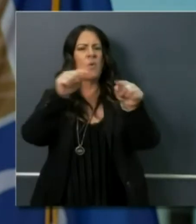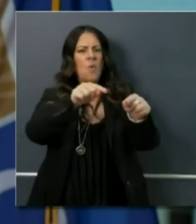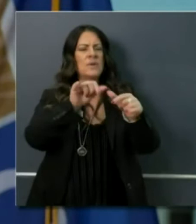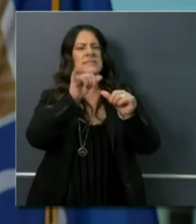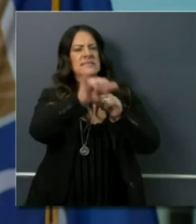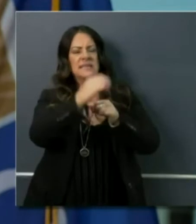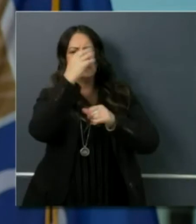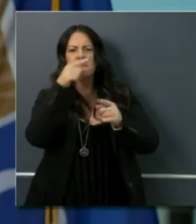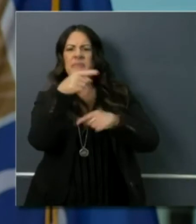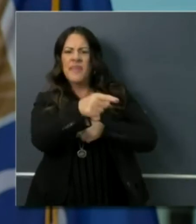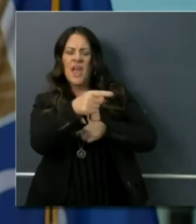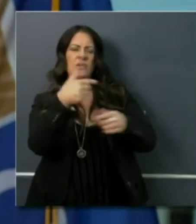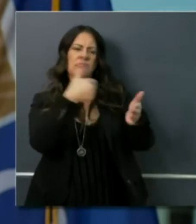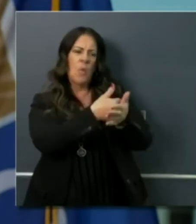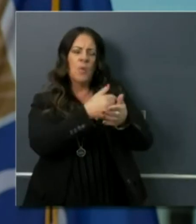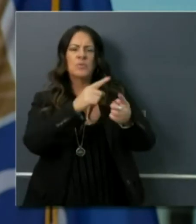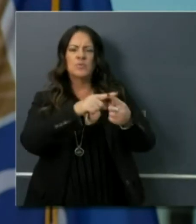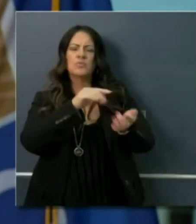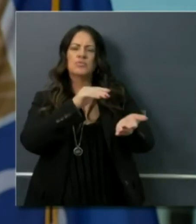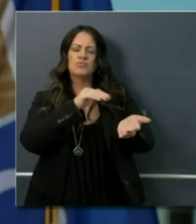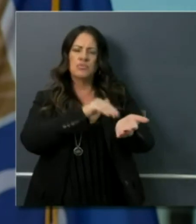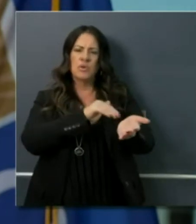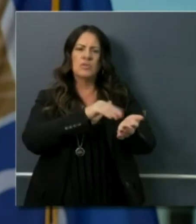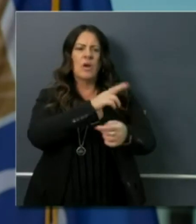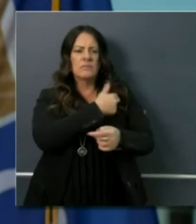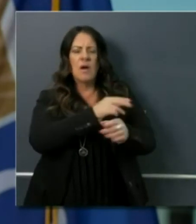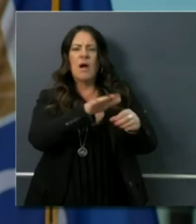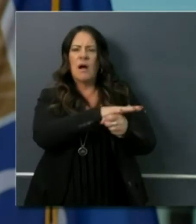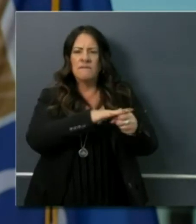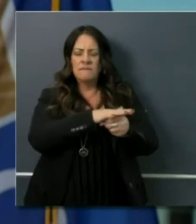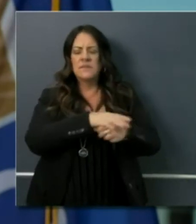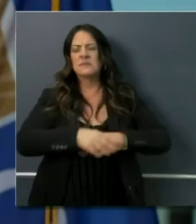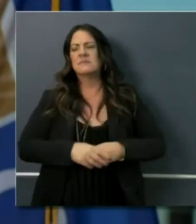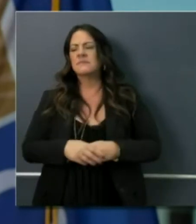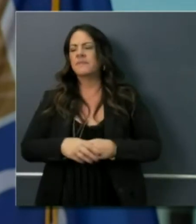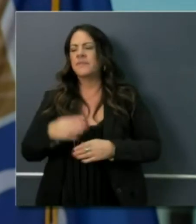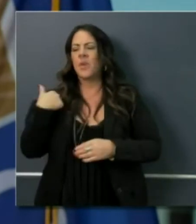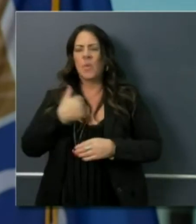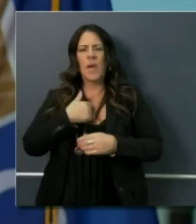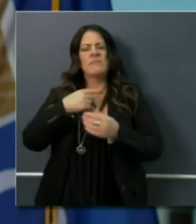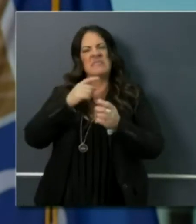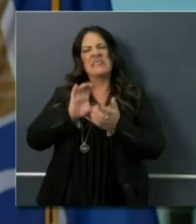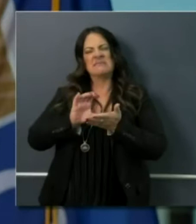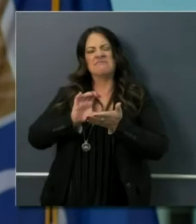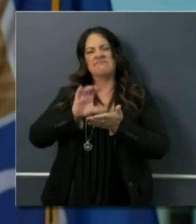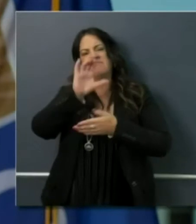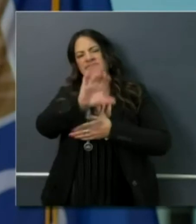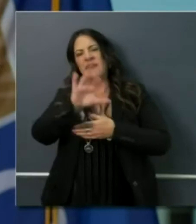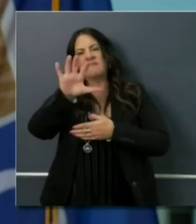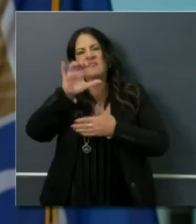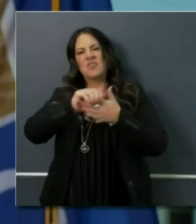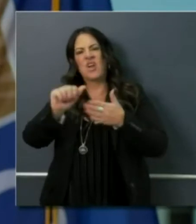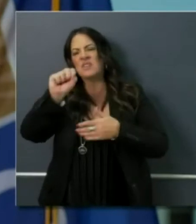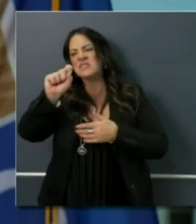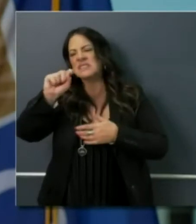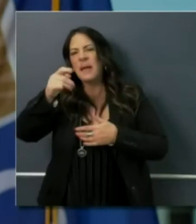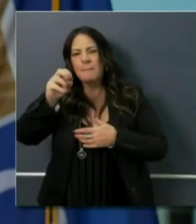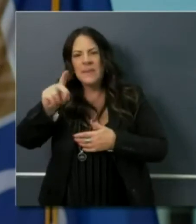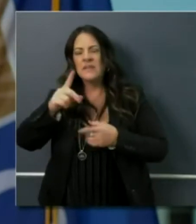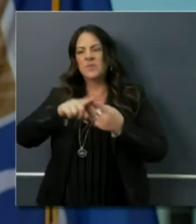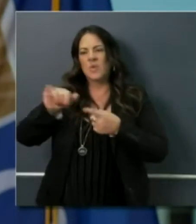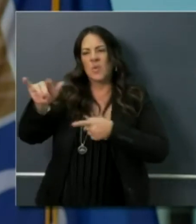also providing stipends. We're making available $500 stipends for our